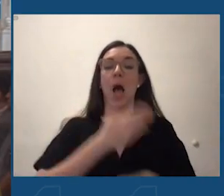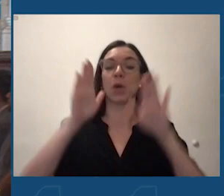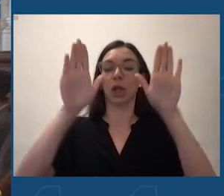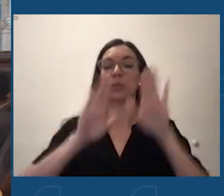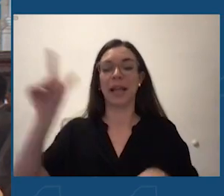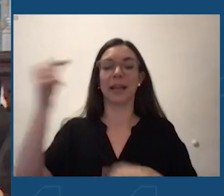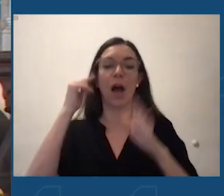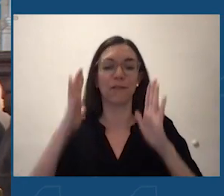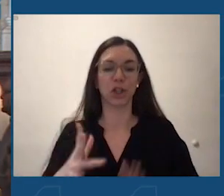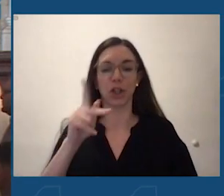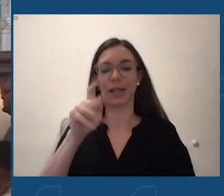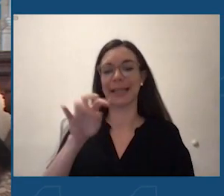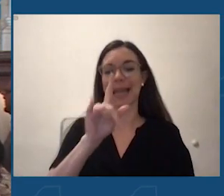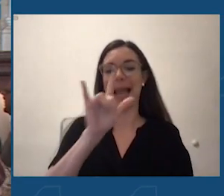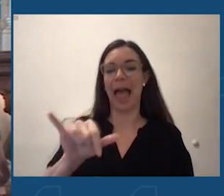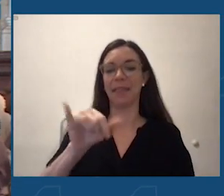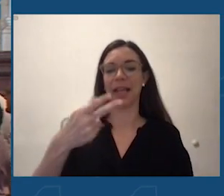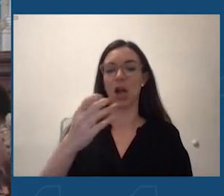Hochul.